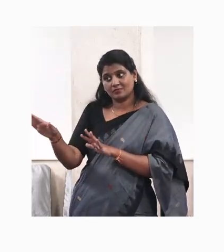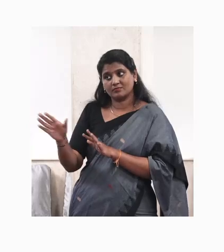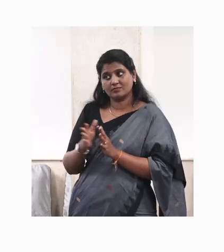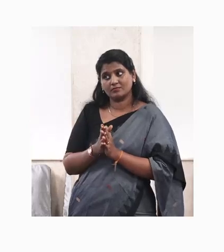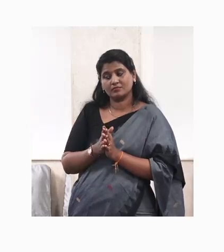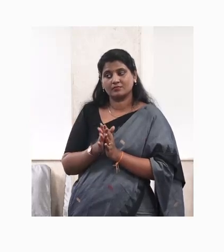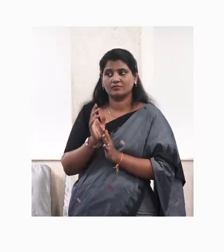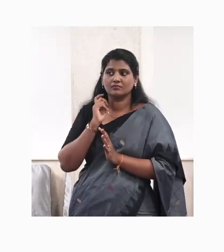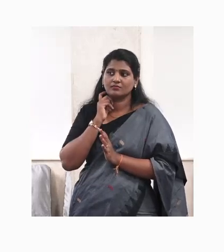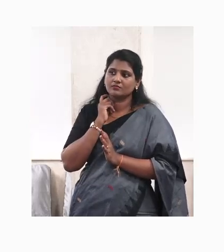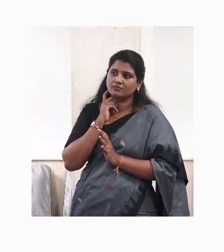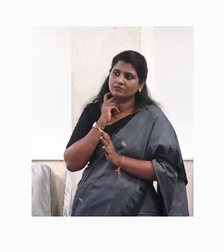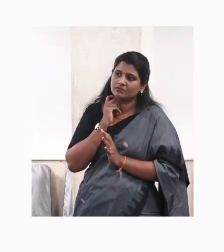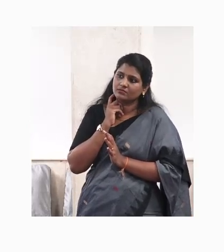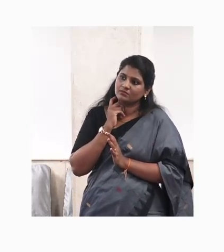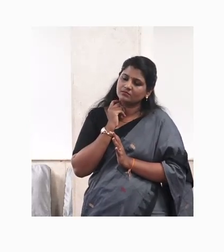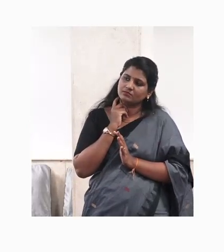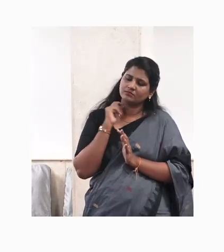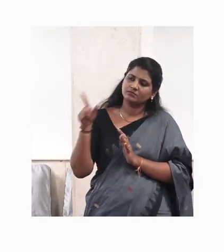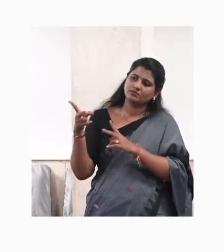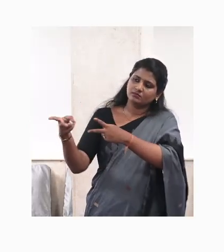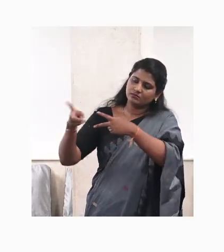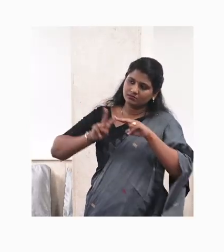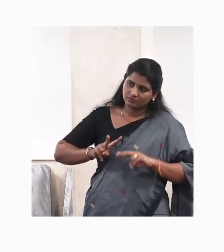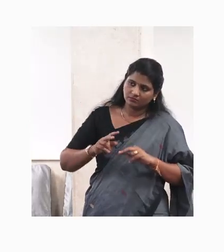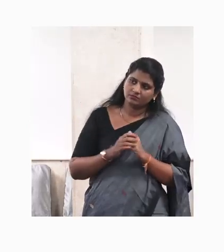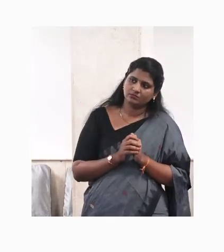Yeah, I think because that's important. Because your response saying that